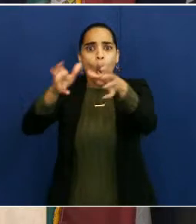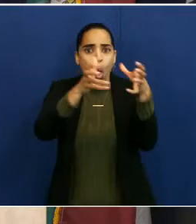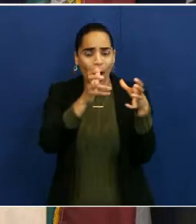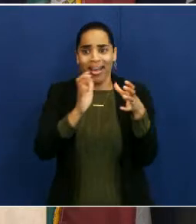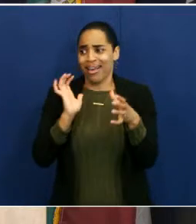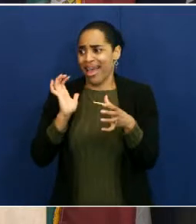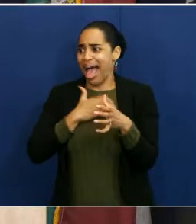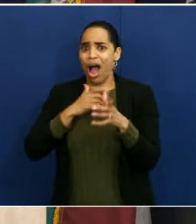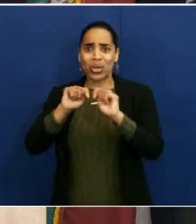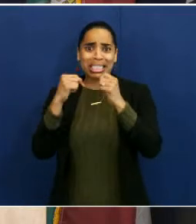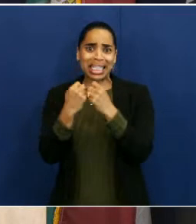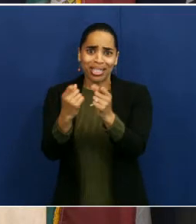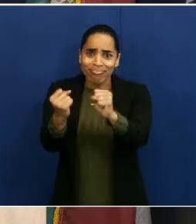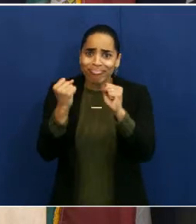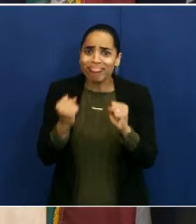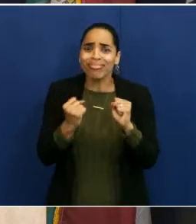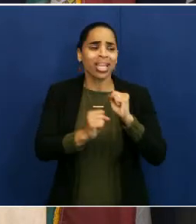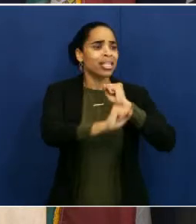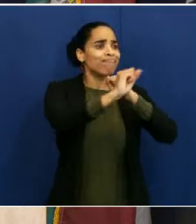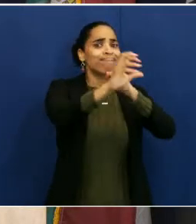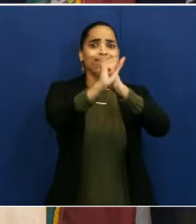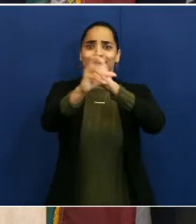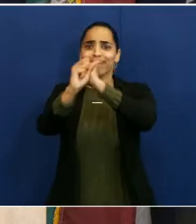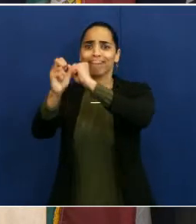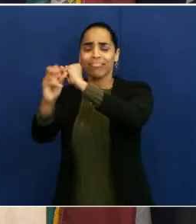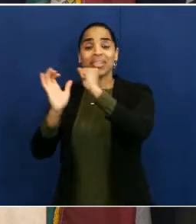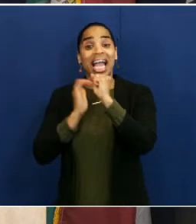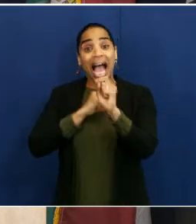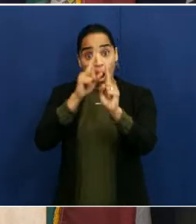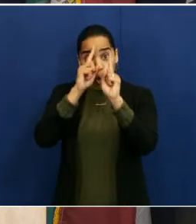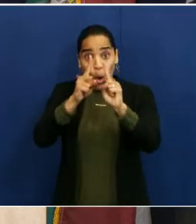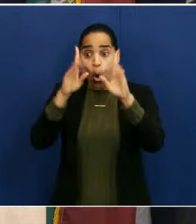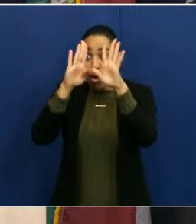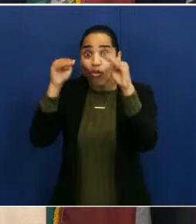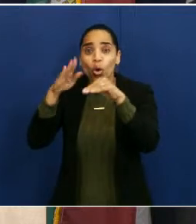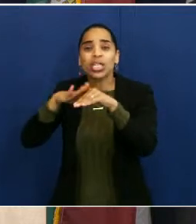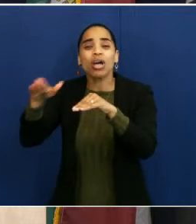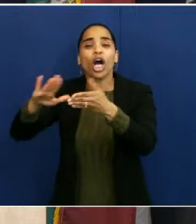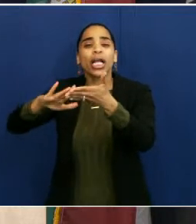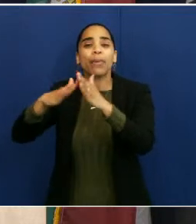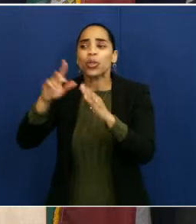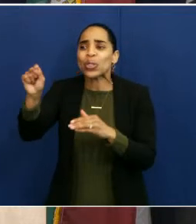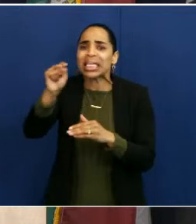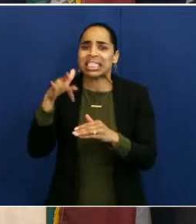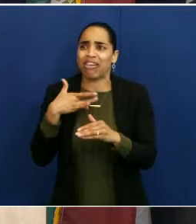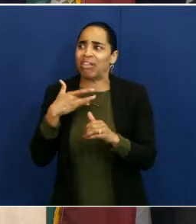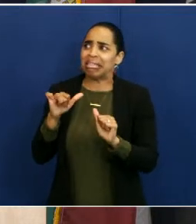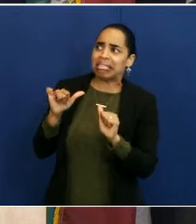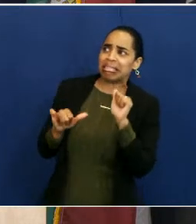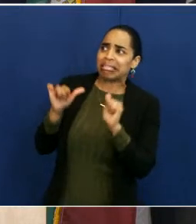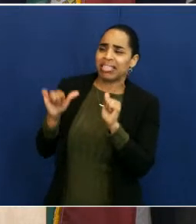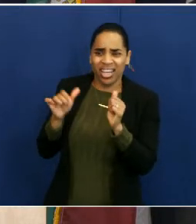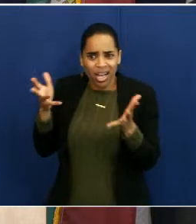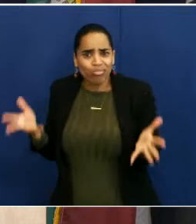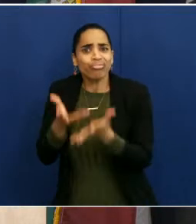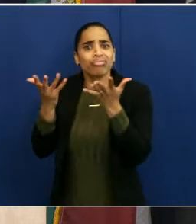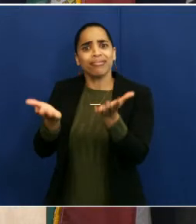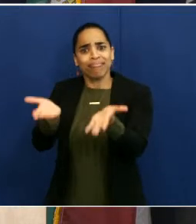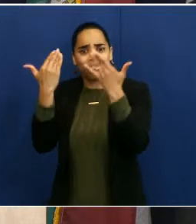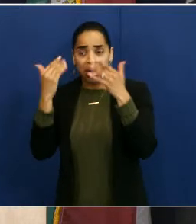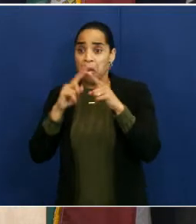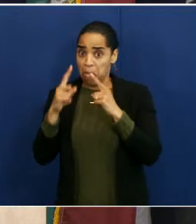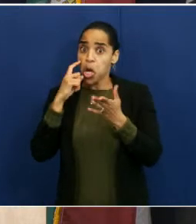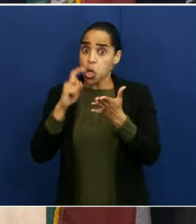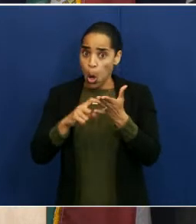a robust engagement process that is more targeted to those communities that may be more likely to be hesitant, but we continue to see